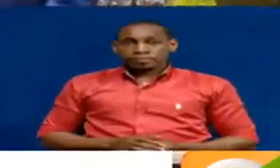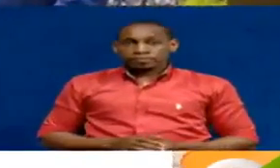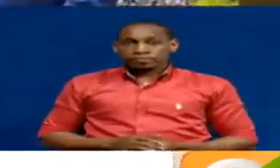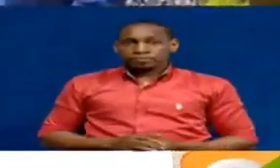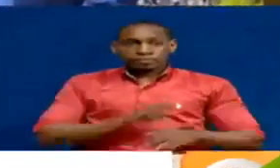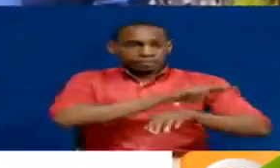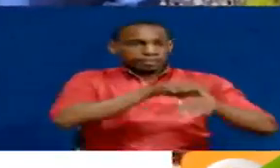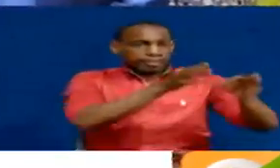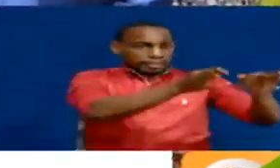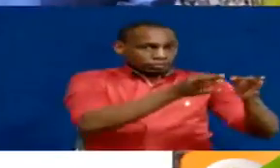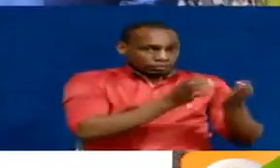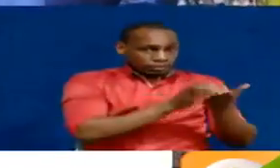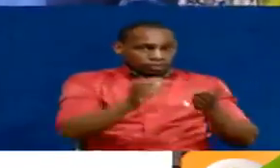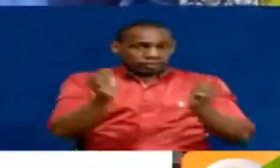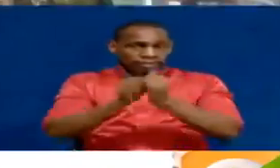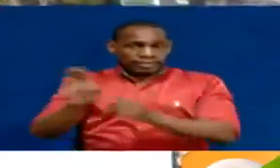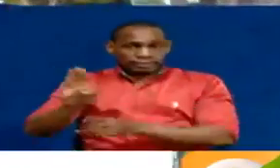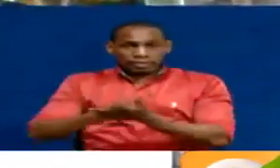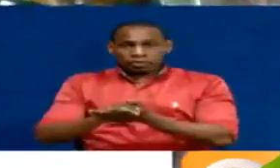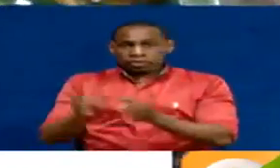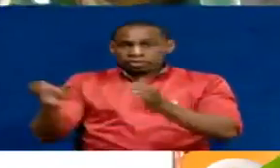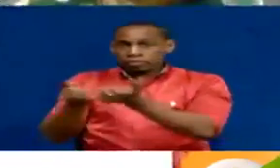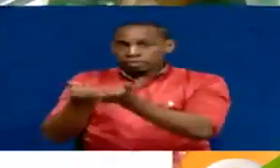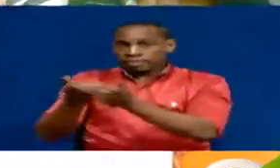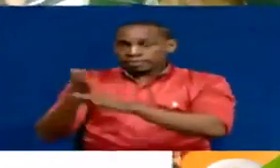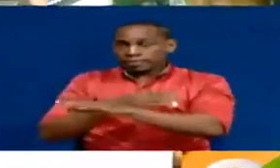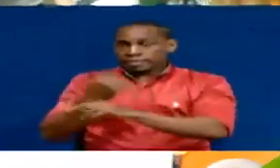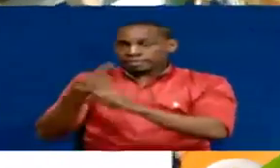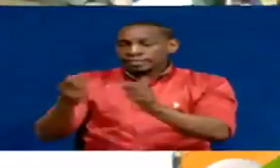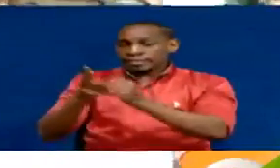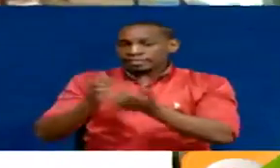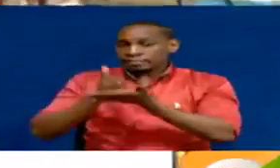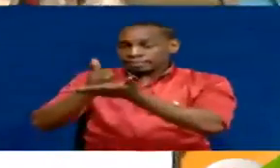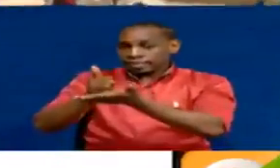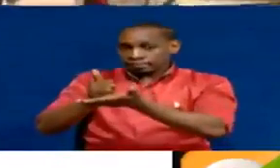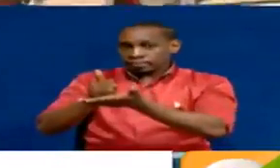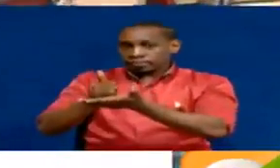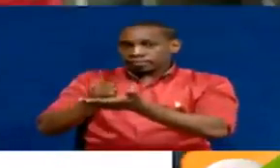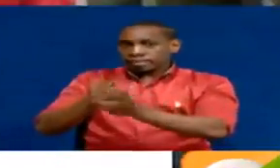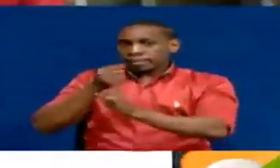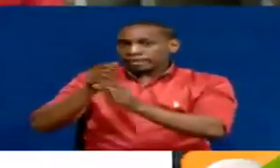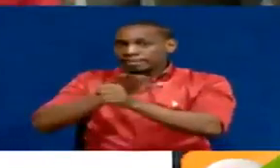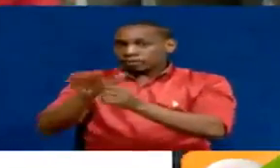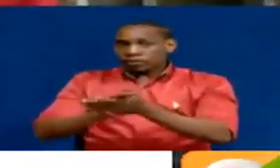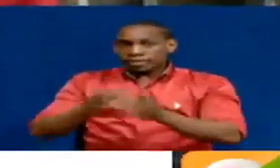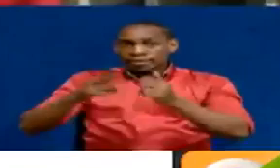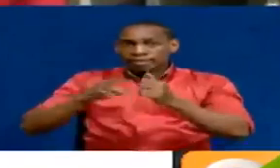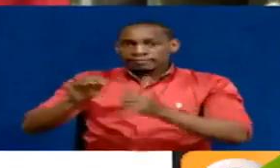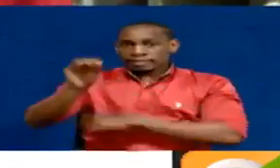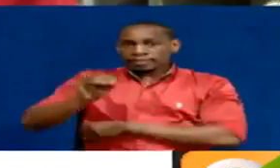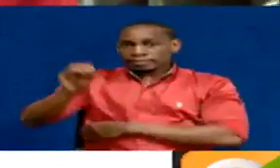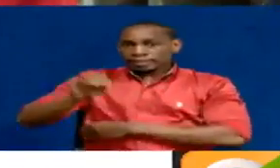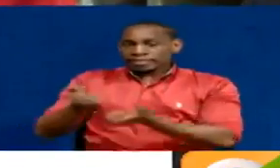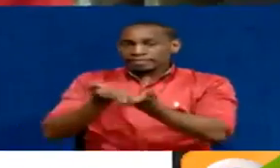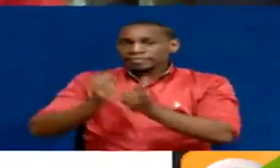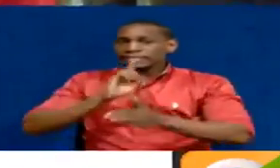Despite the National Treasury availing 10 billion shillings for SMEs last year December to aid them cushion the blow of the pandemic, more than 70% of